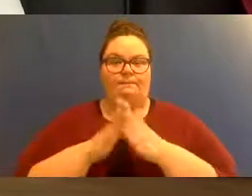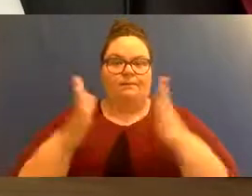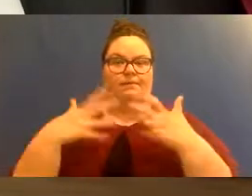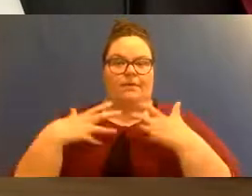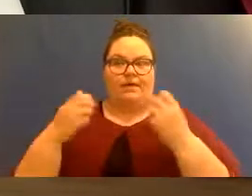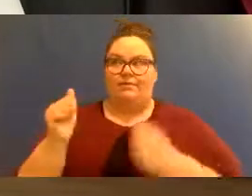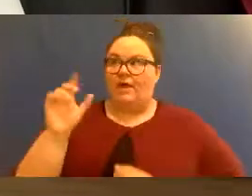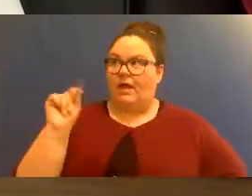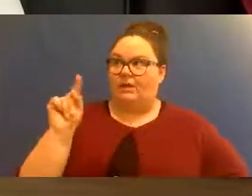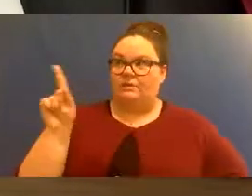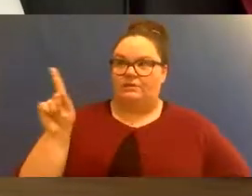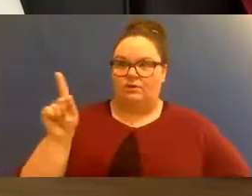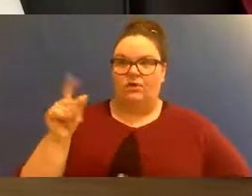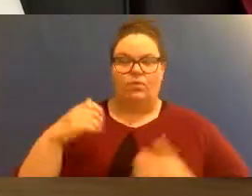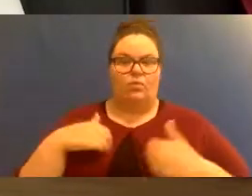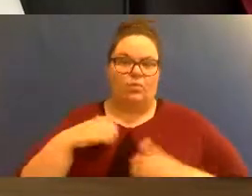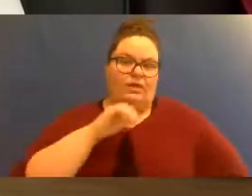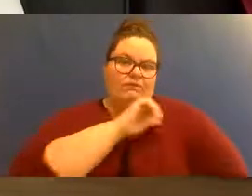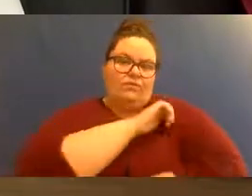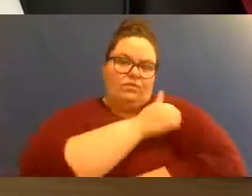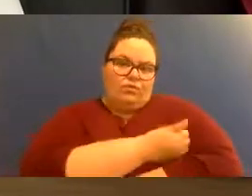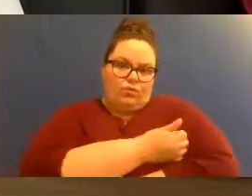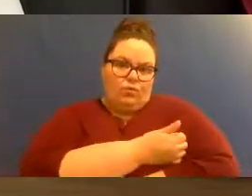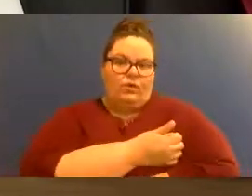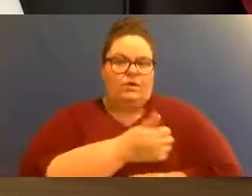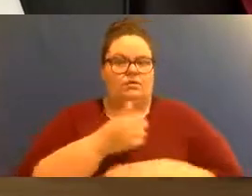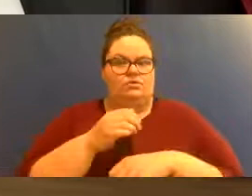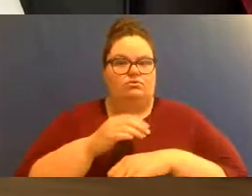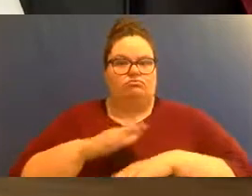do have the capacity and the authority to